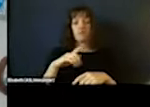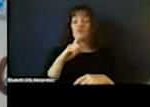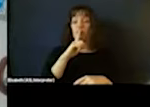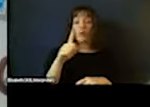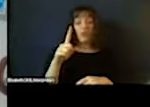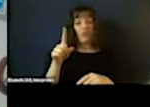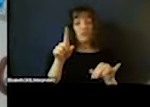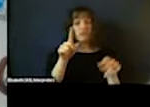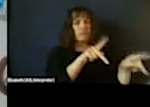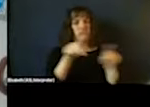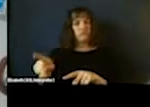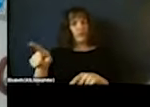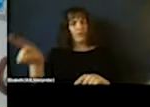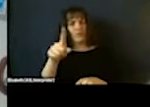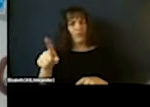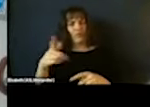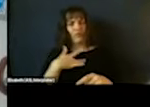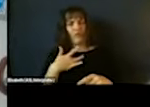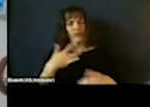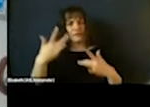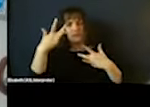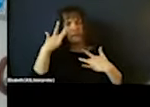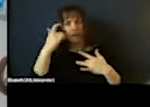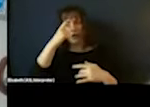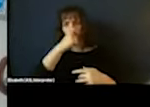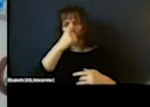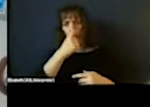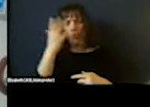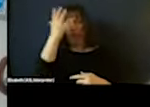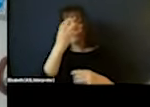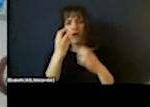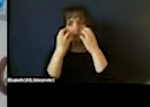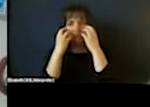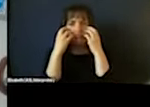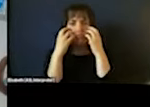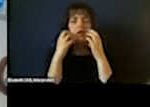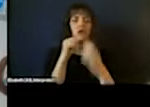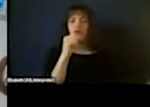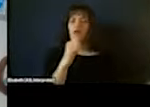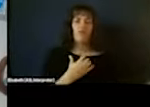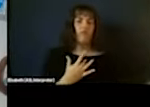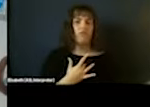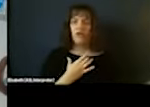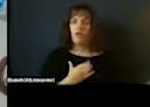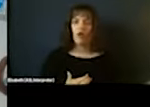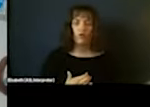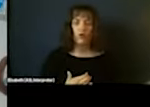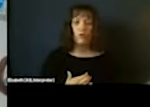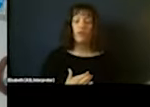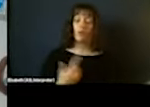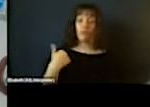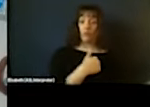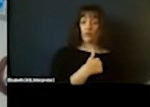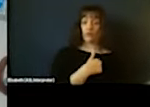then when you have a cold, and then your face is fluffy and you don't have a good appetite, right? Even if we are not a sick in